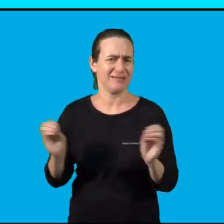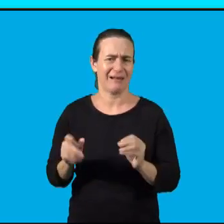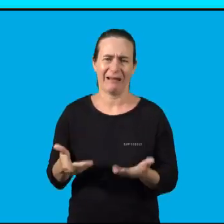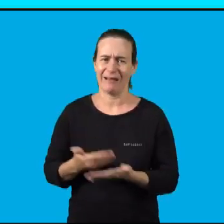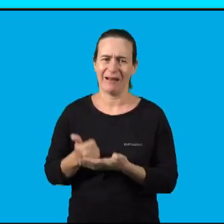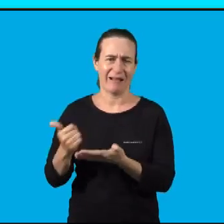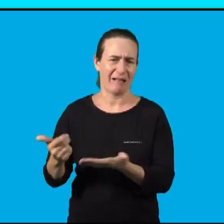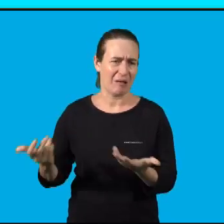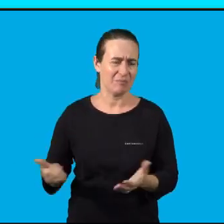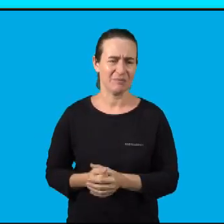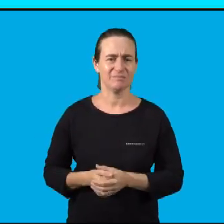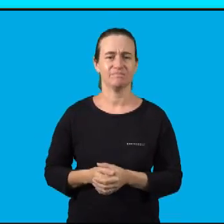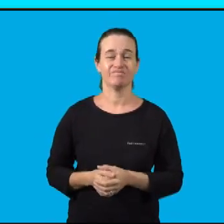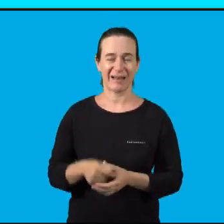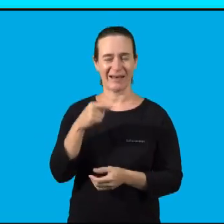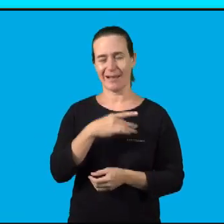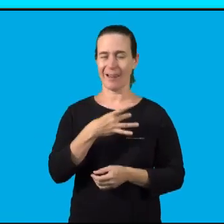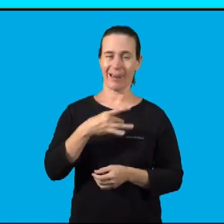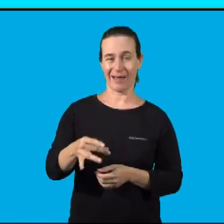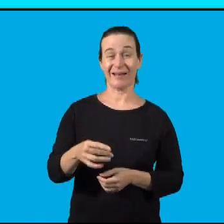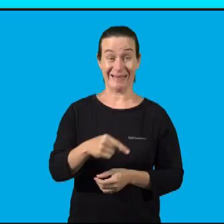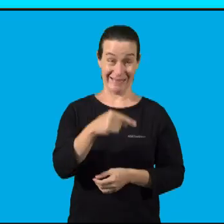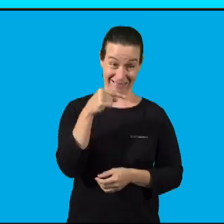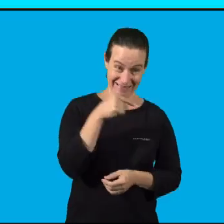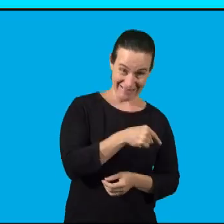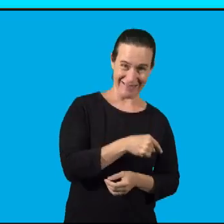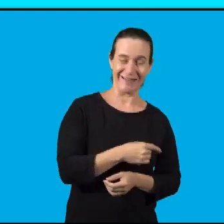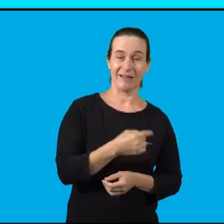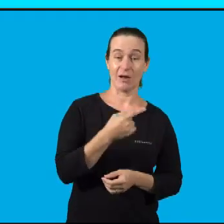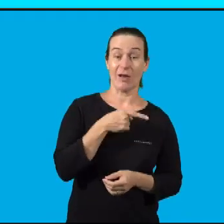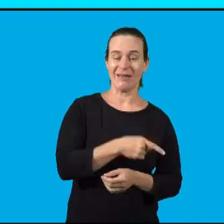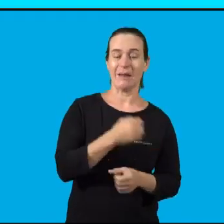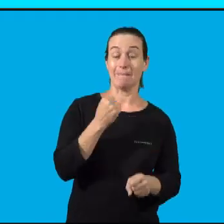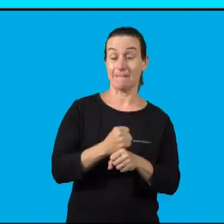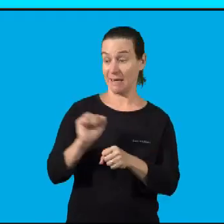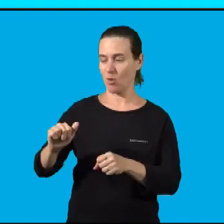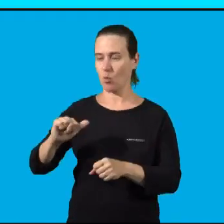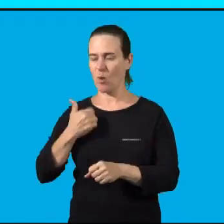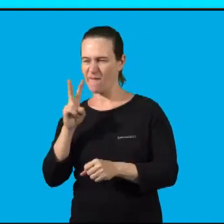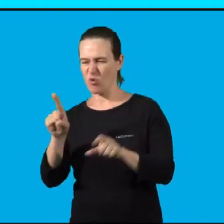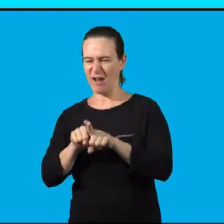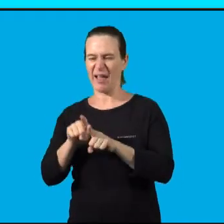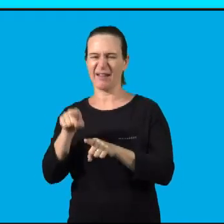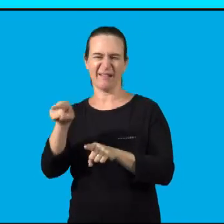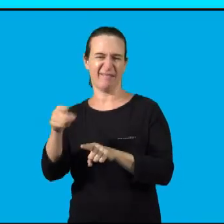of helplessness. Iago also relishes the idea that he has tainted Desdemona's reputation.